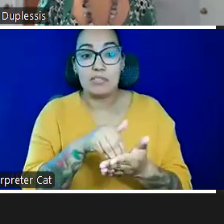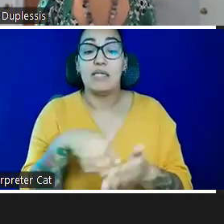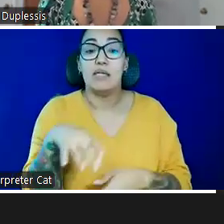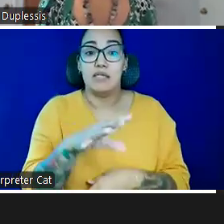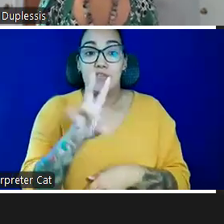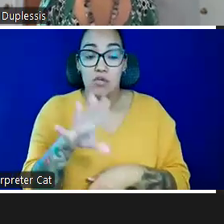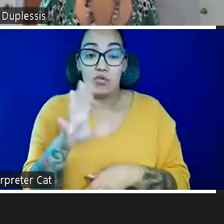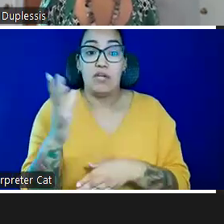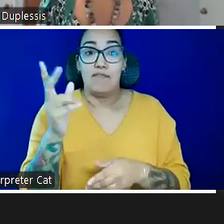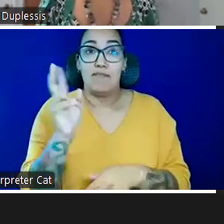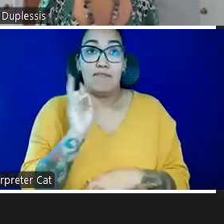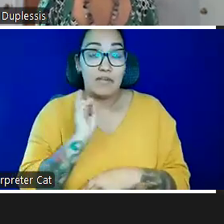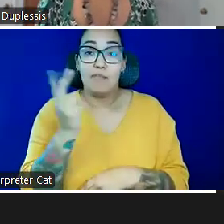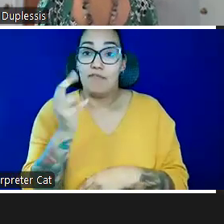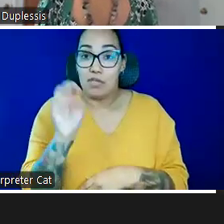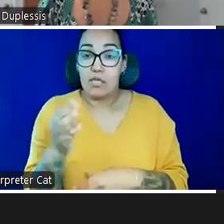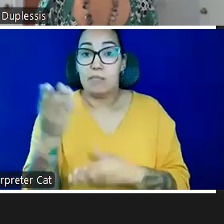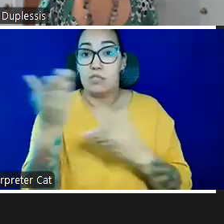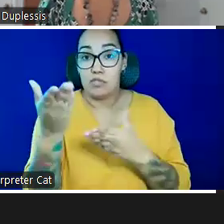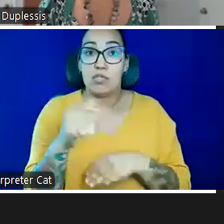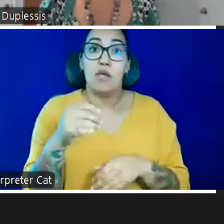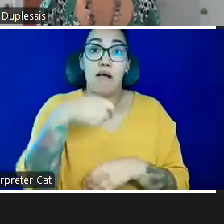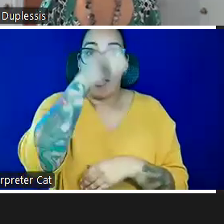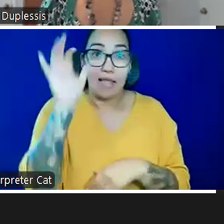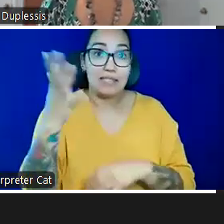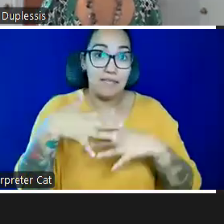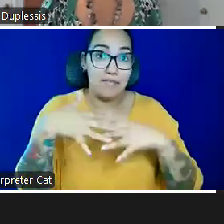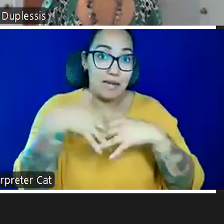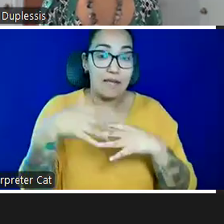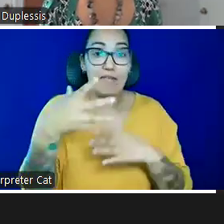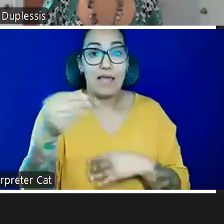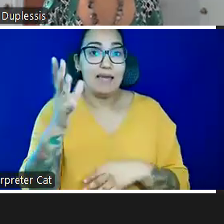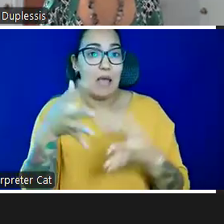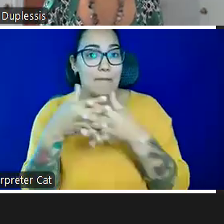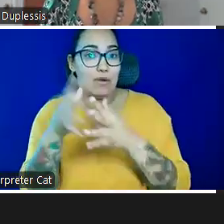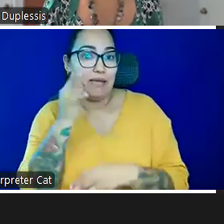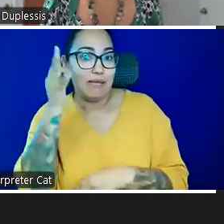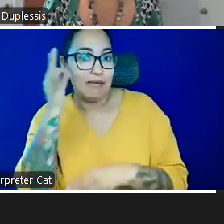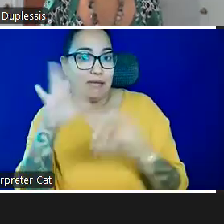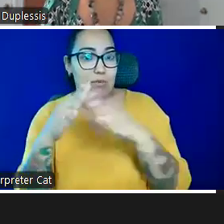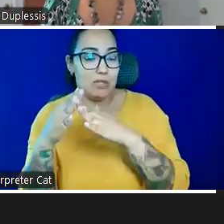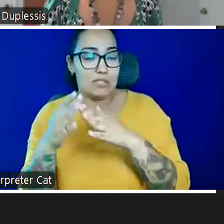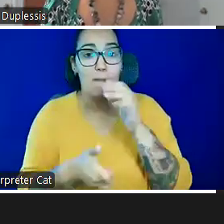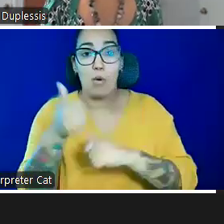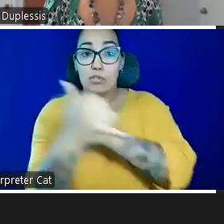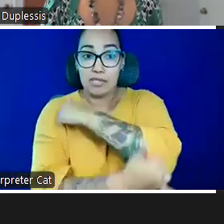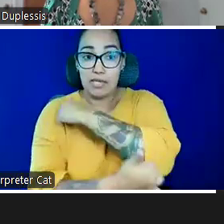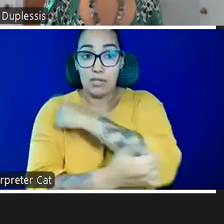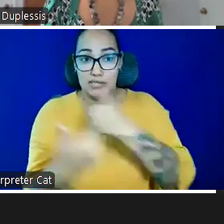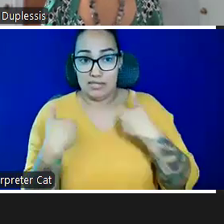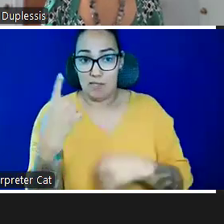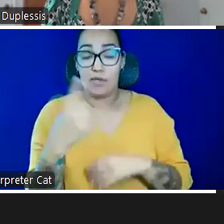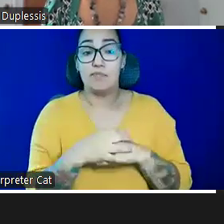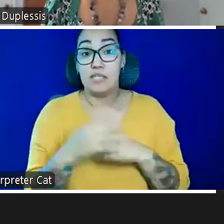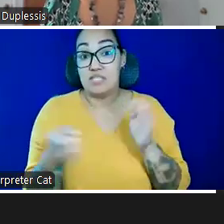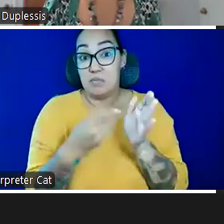the country, including those that serve Alaska Native and American Indian communities. Most counties have one, sometimes more